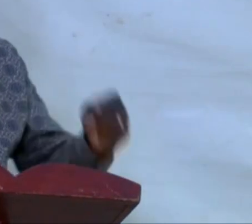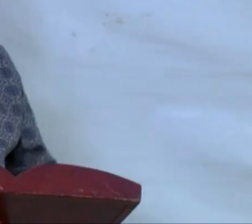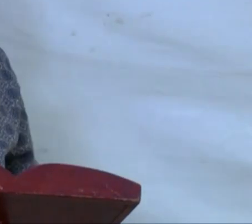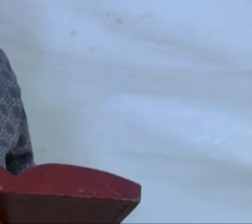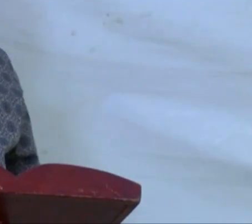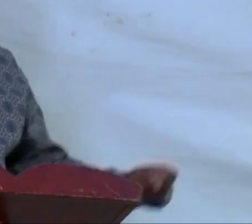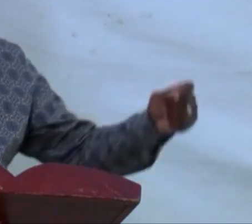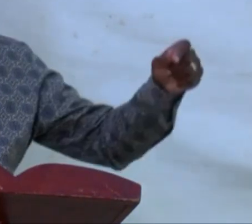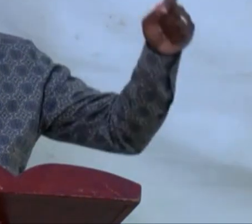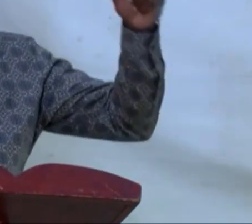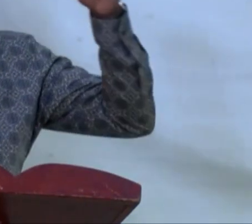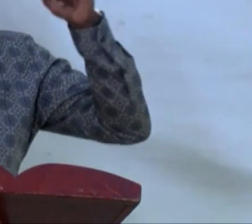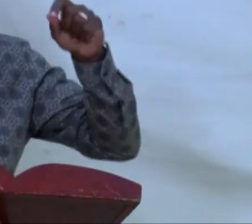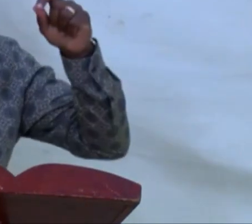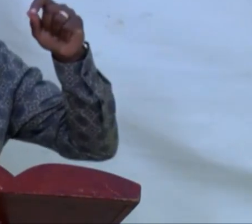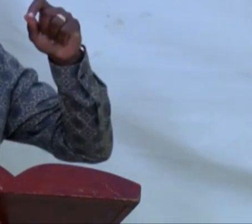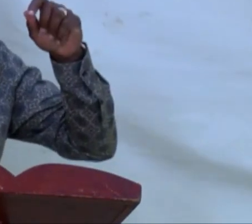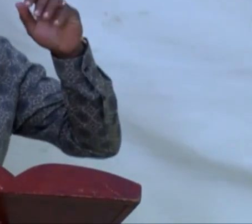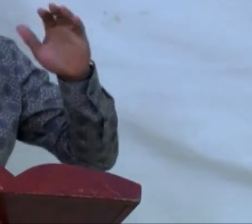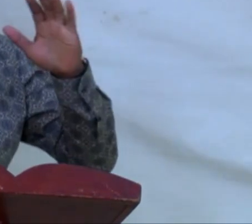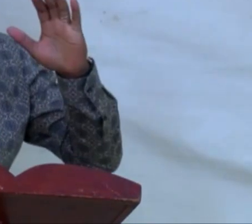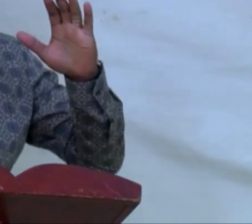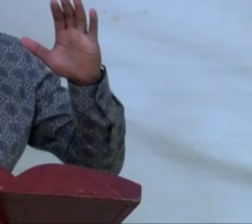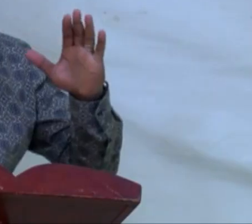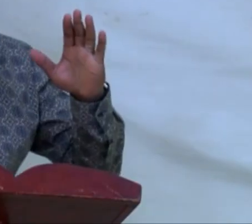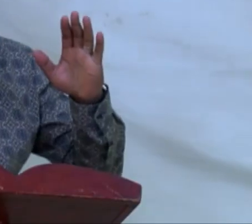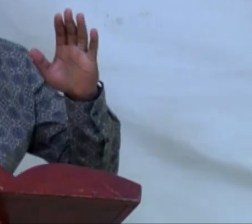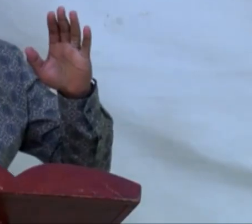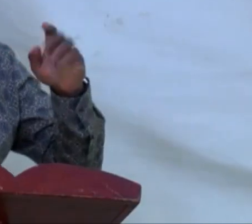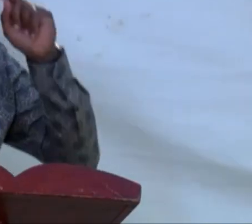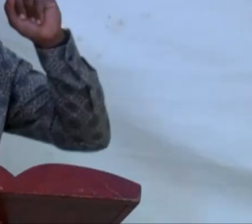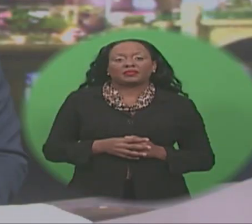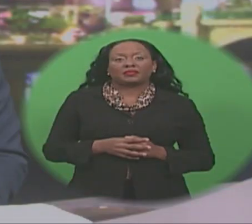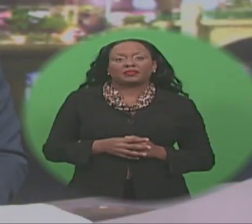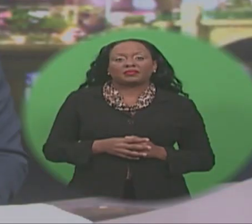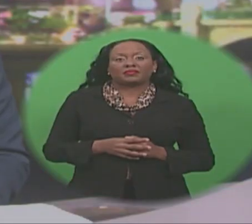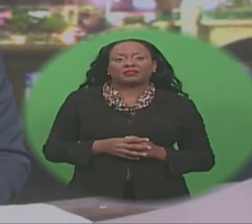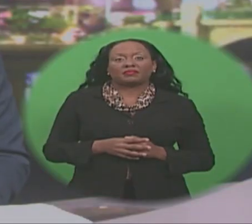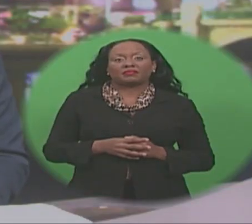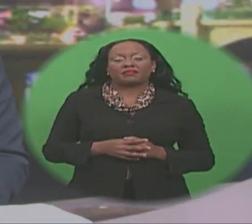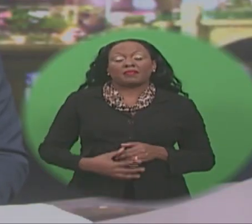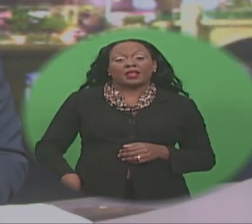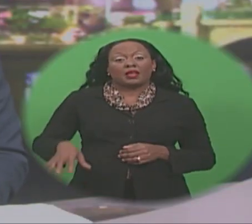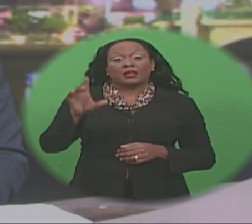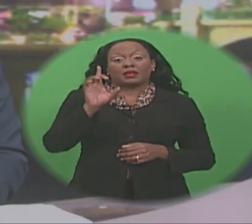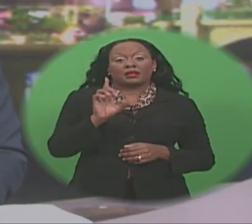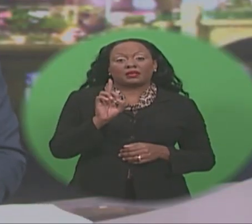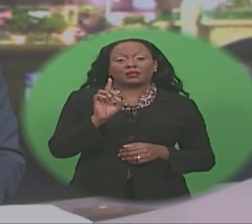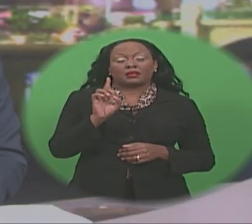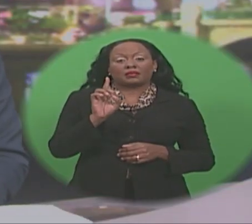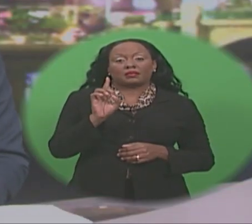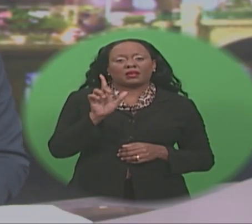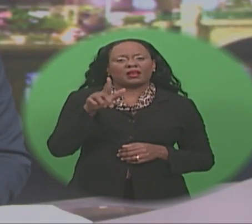nation. People now want to focus on just the last 10 years. And the Democratic Labour Party